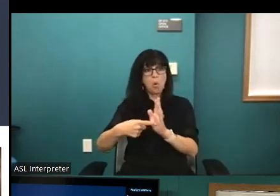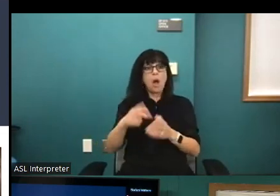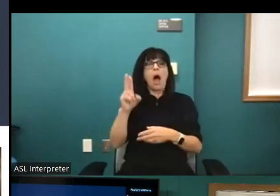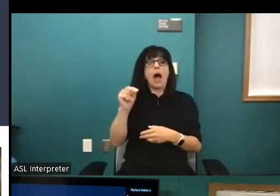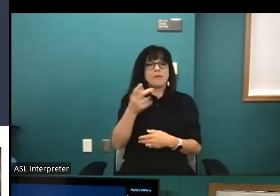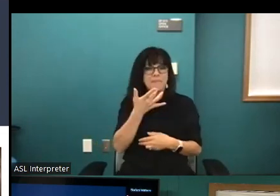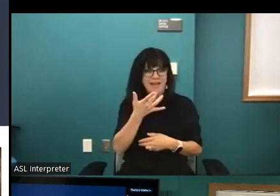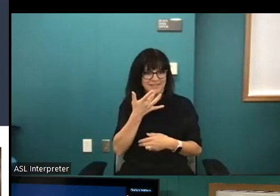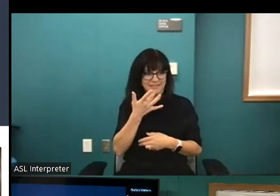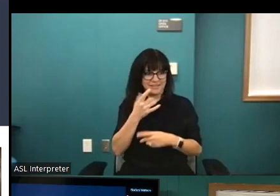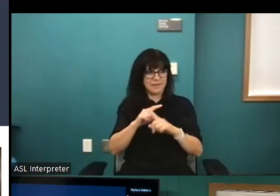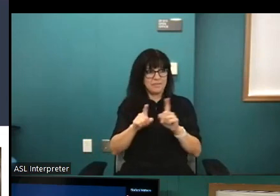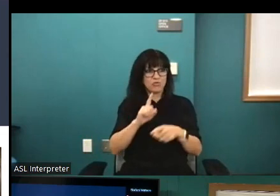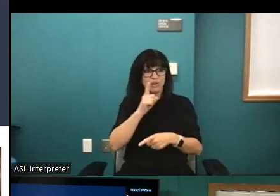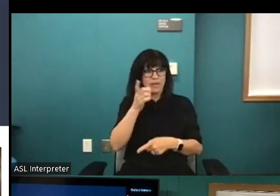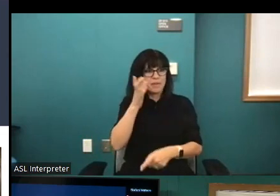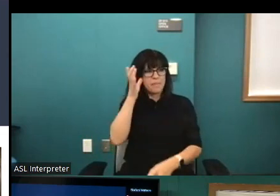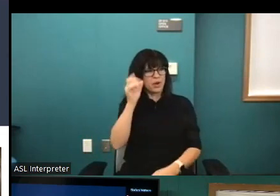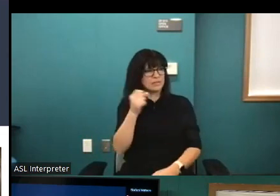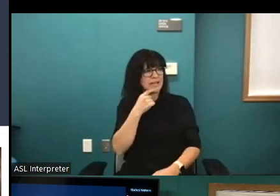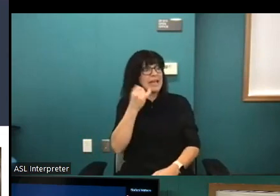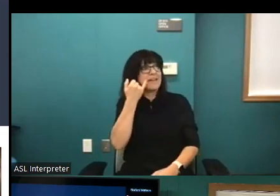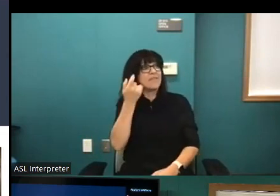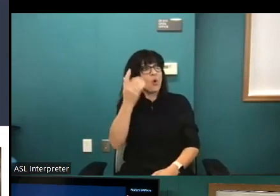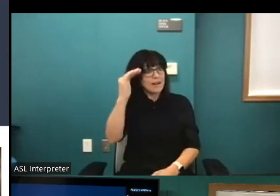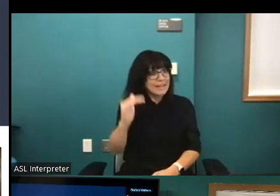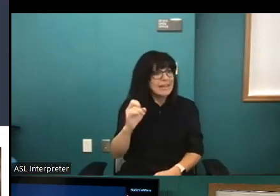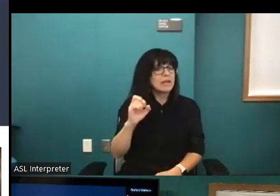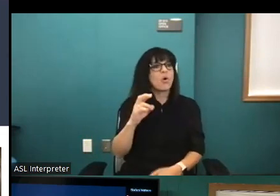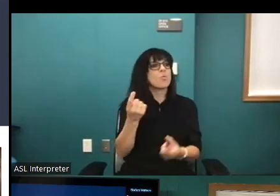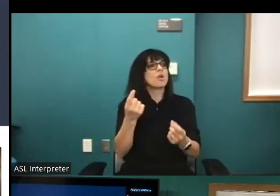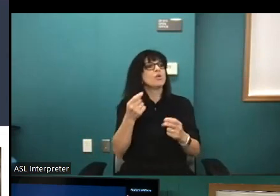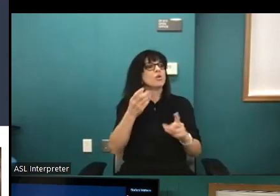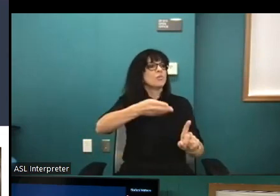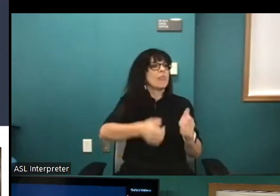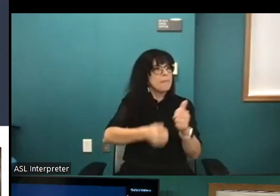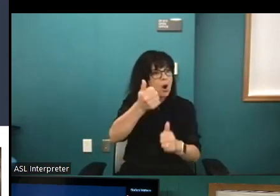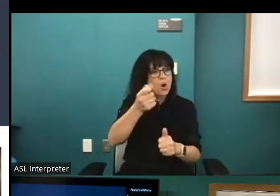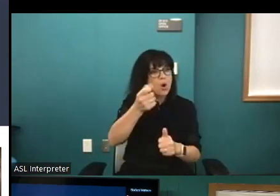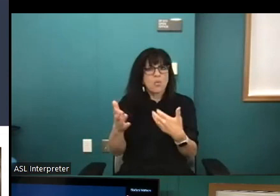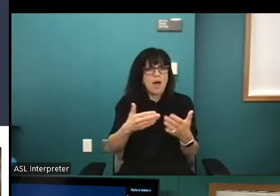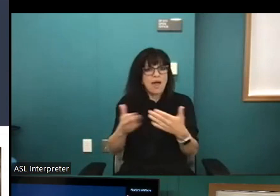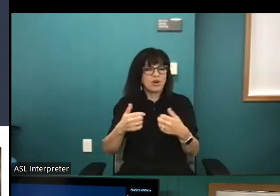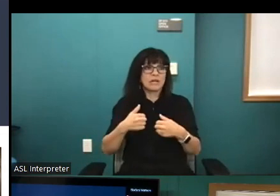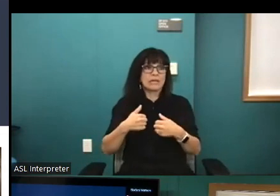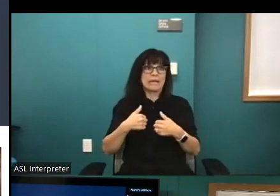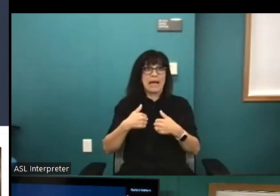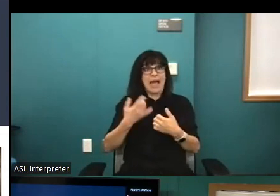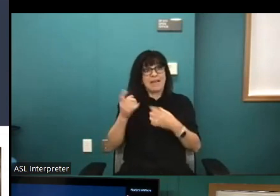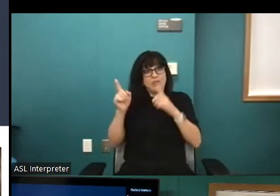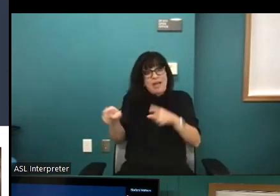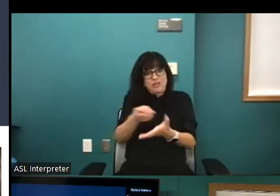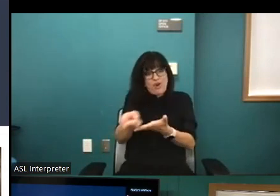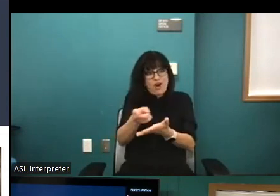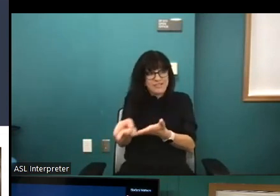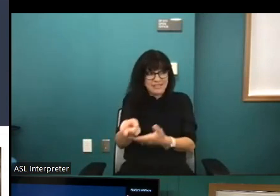unbiasedly. But inevitably that parent goes, well, if it was your kid, or what do you do the most of, or whatever. And I'm like, I have to answer